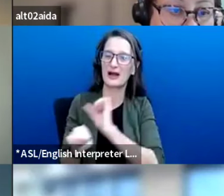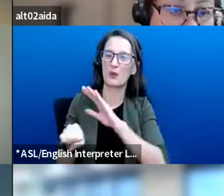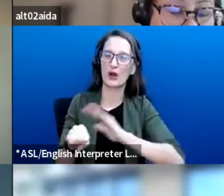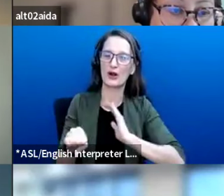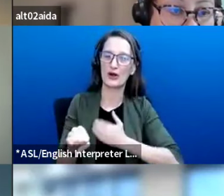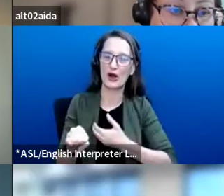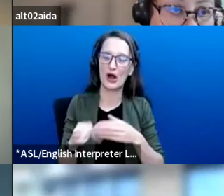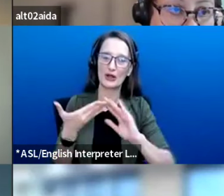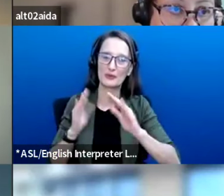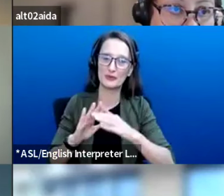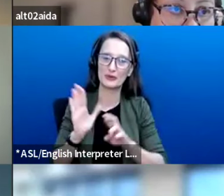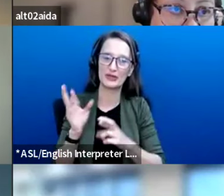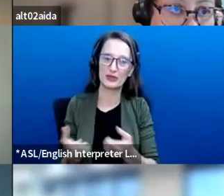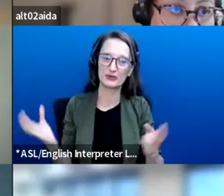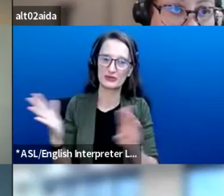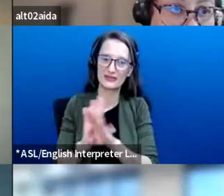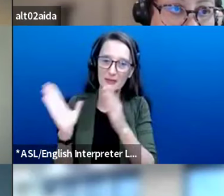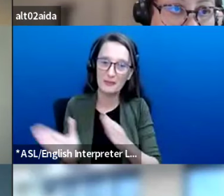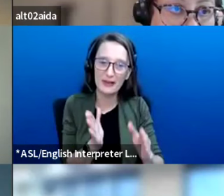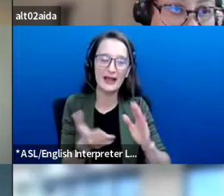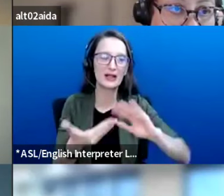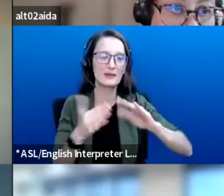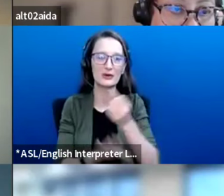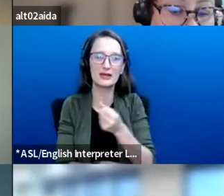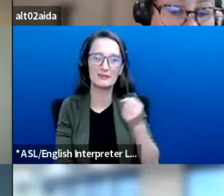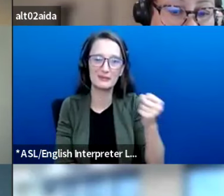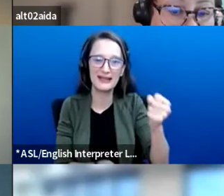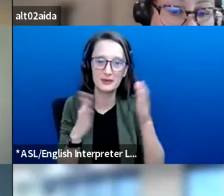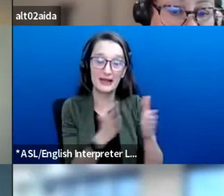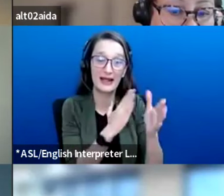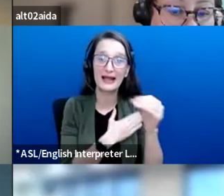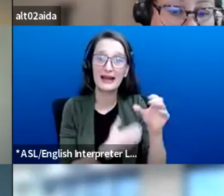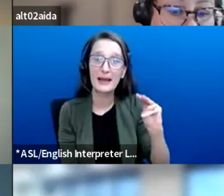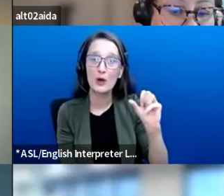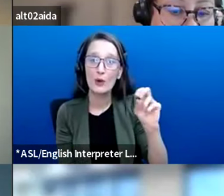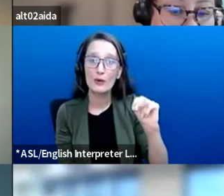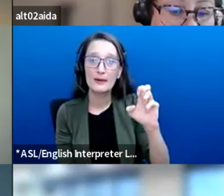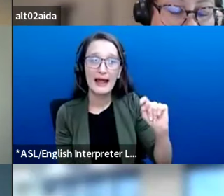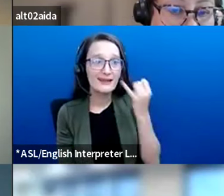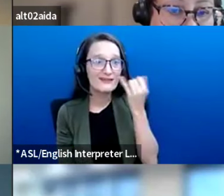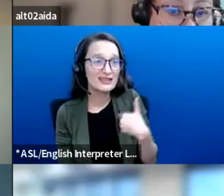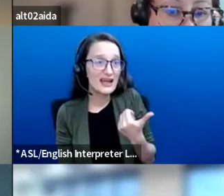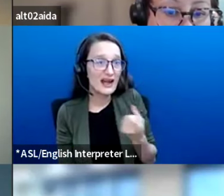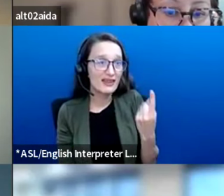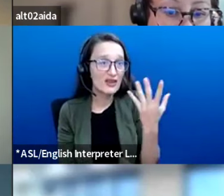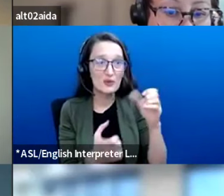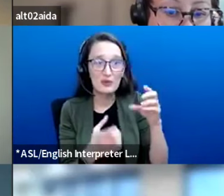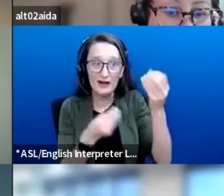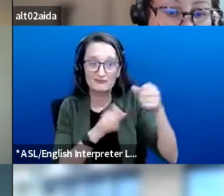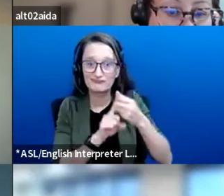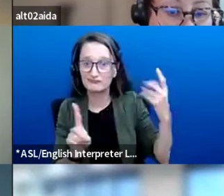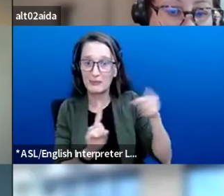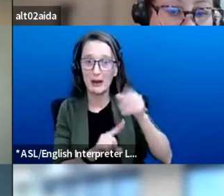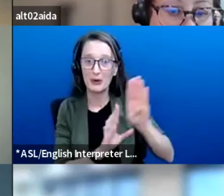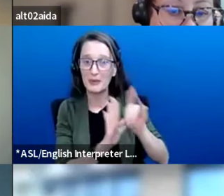Development Plan and our Community Placement Plan. And Monet, if there's anything else that you would like to tell the group about your background, please feel free to